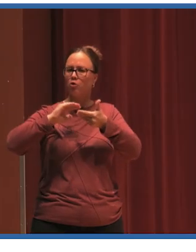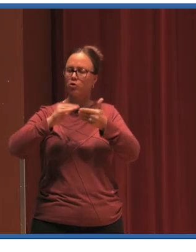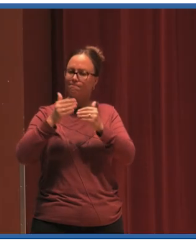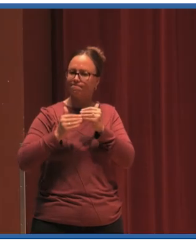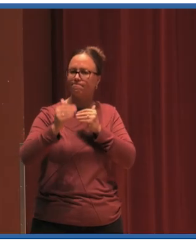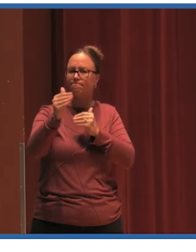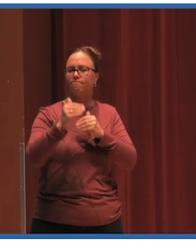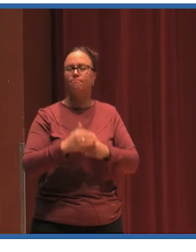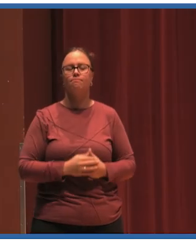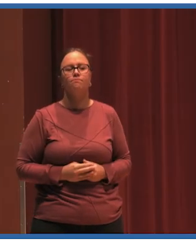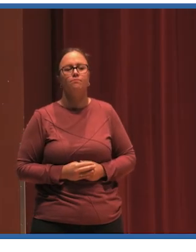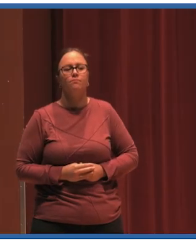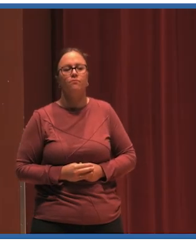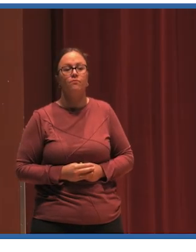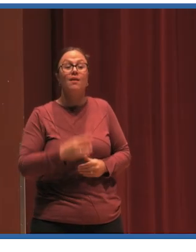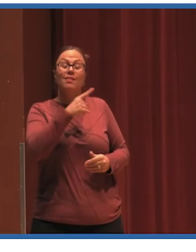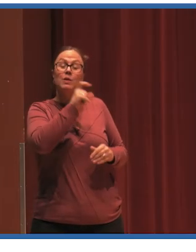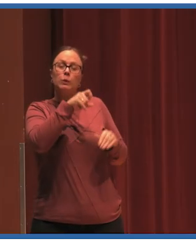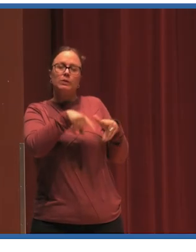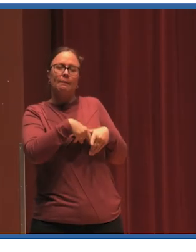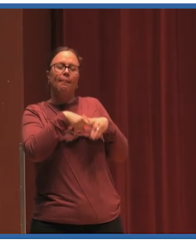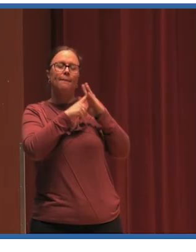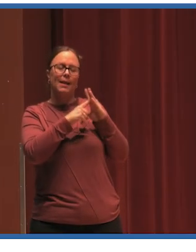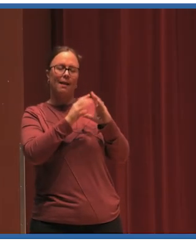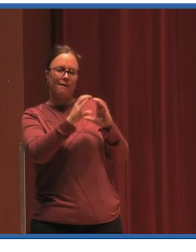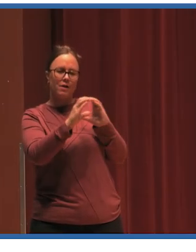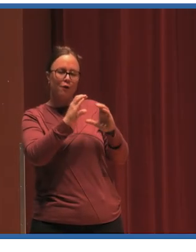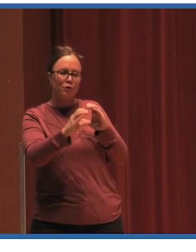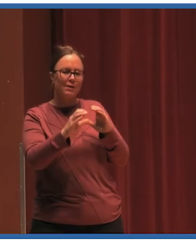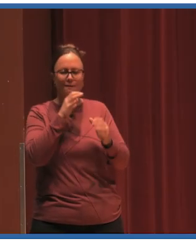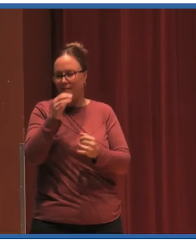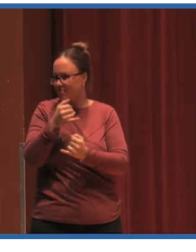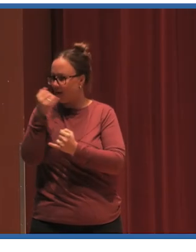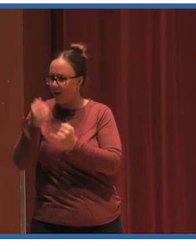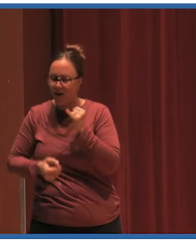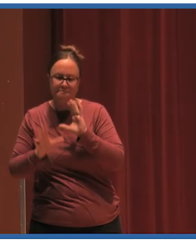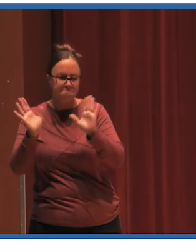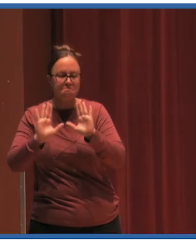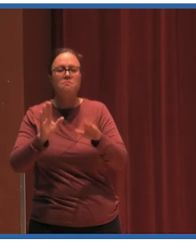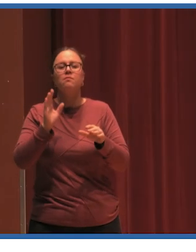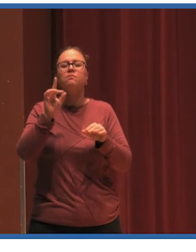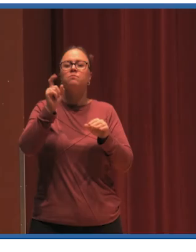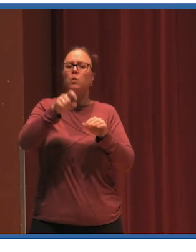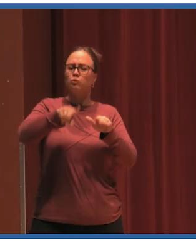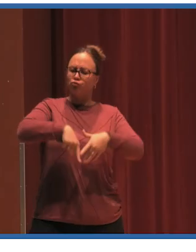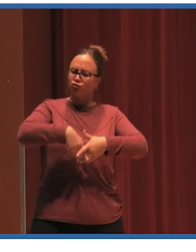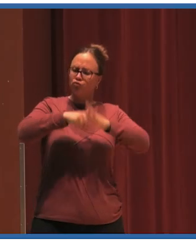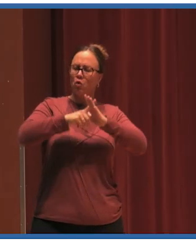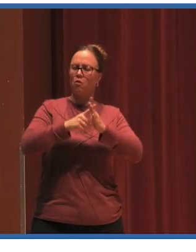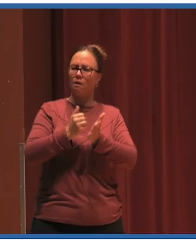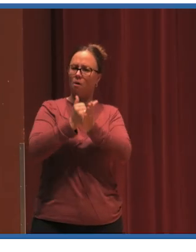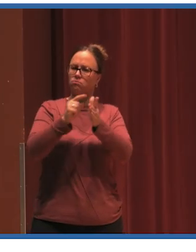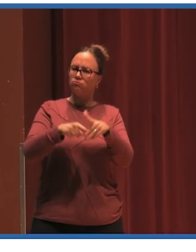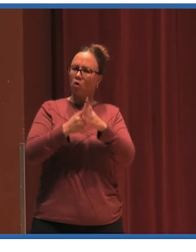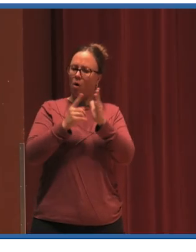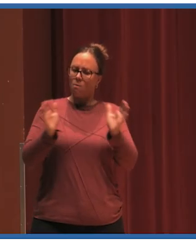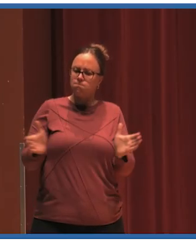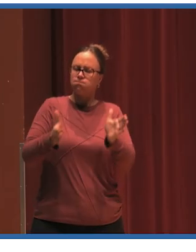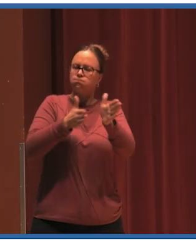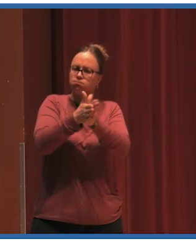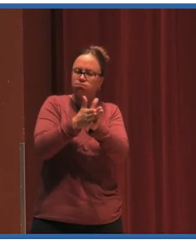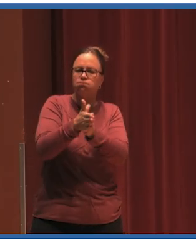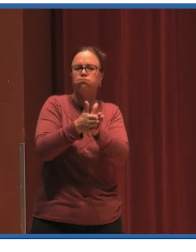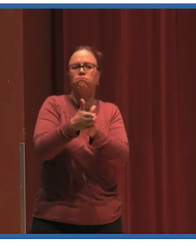This is meant to be the beginning of a conversation and not the end. This is just meant to start and help start momentum here in Polk